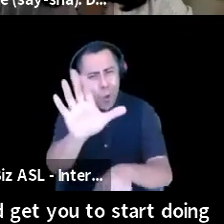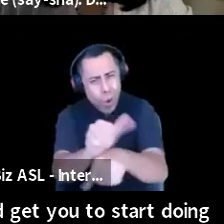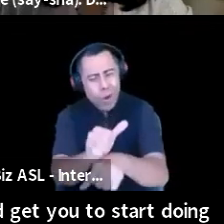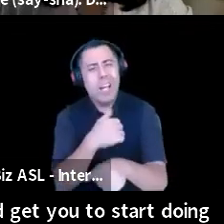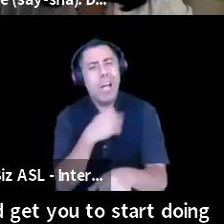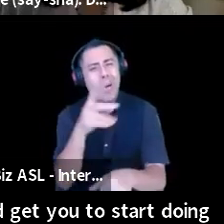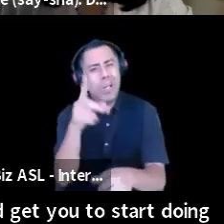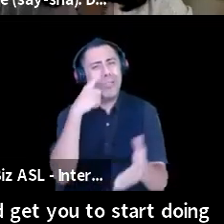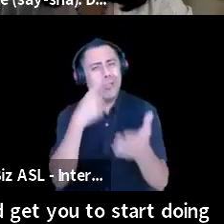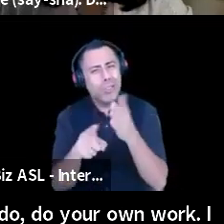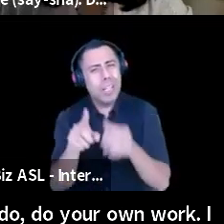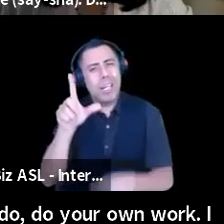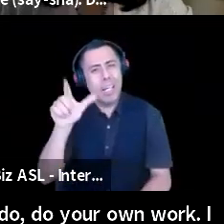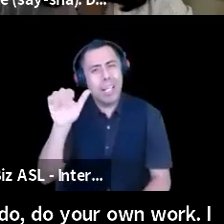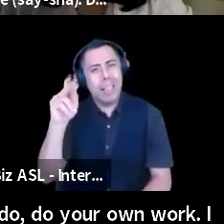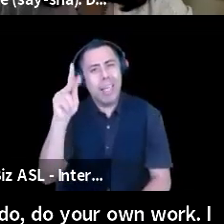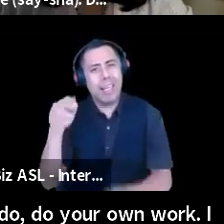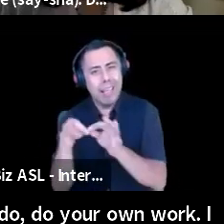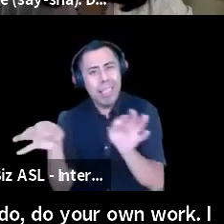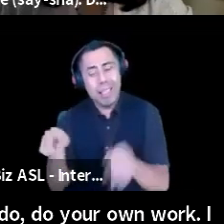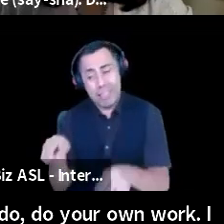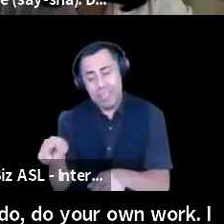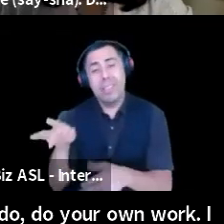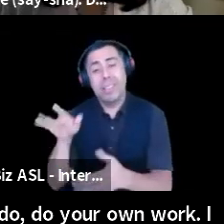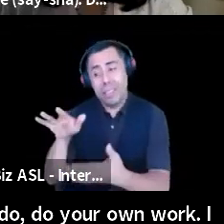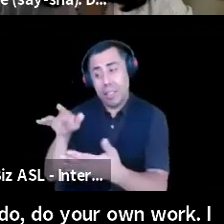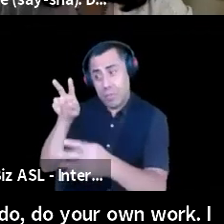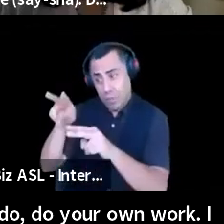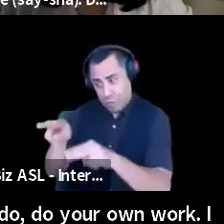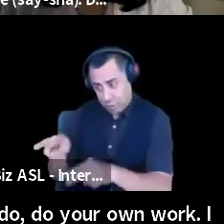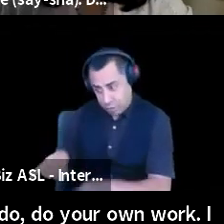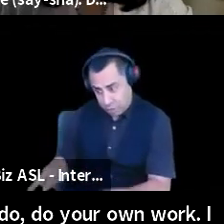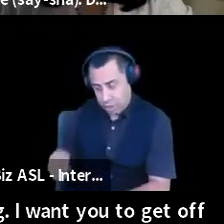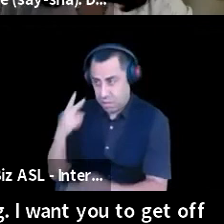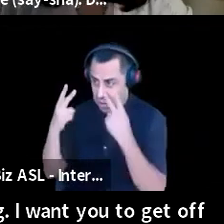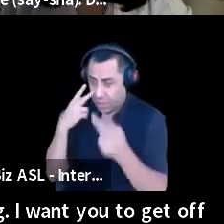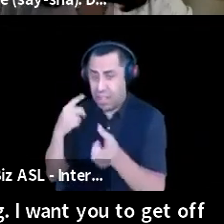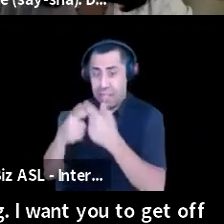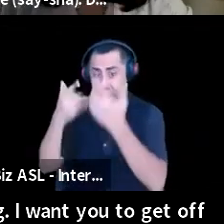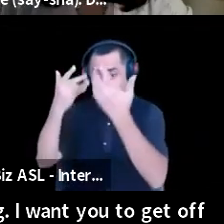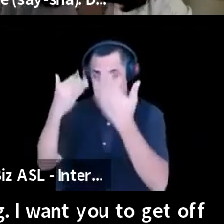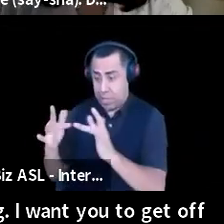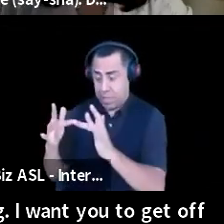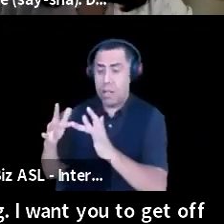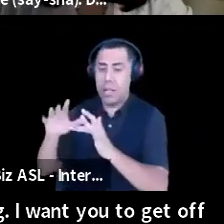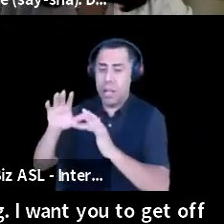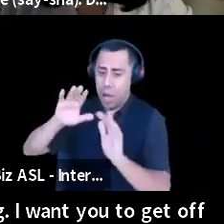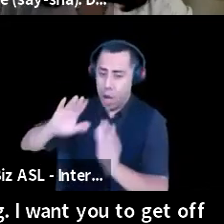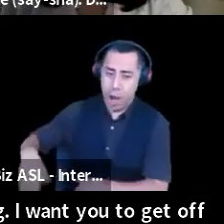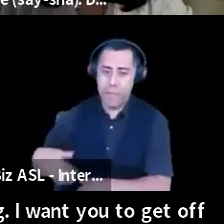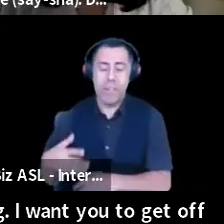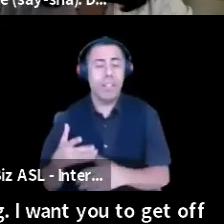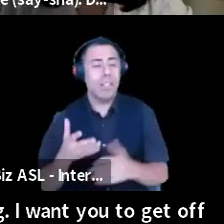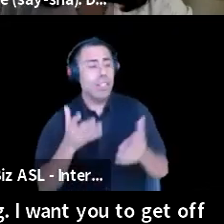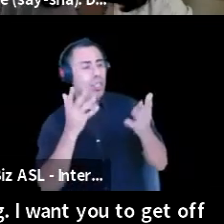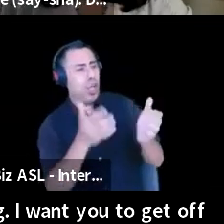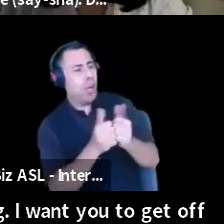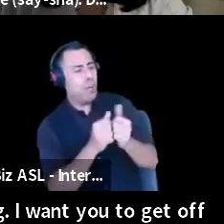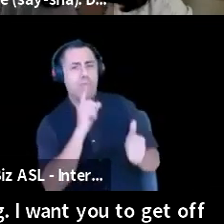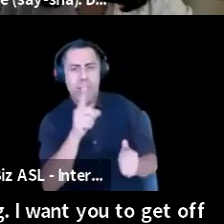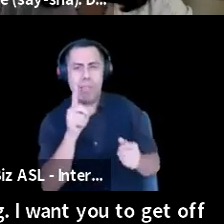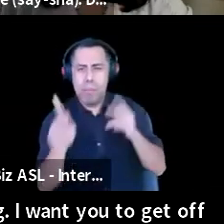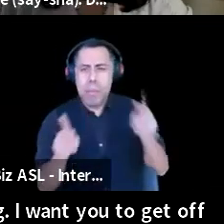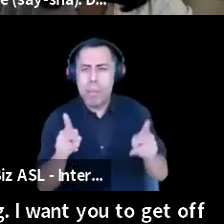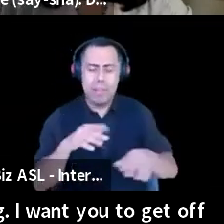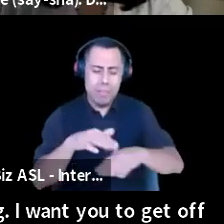then get off the internet and talk to the Indigenous people. They are around you. I can't tell you how many people have said to me, I don't know any